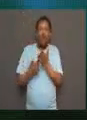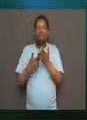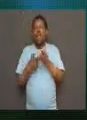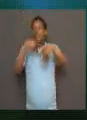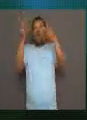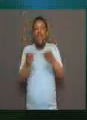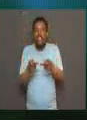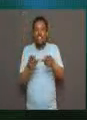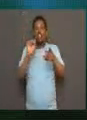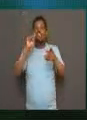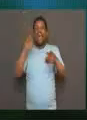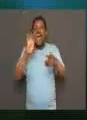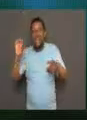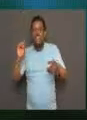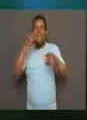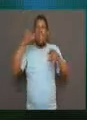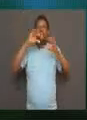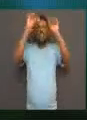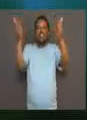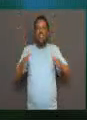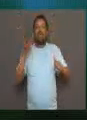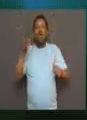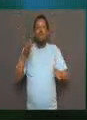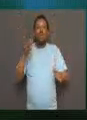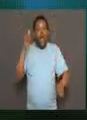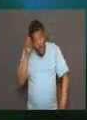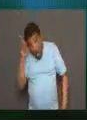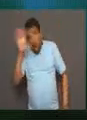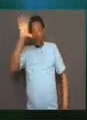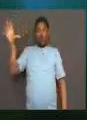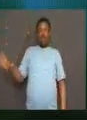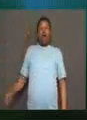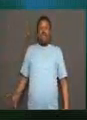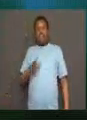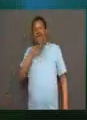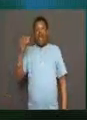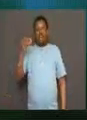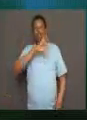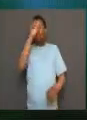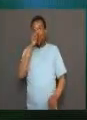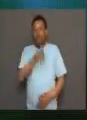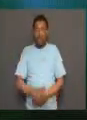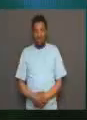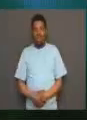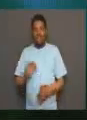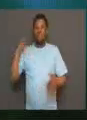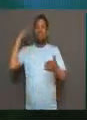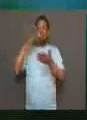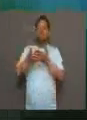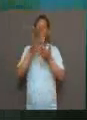location, size, and shape of the Horn of Africa and